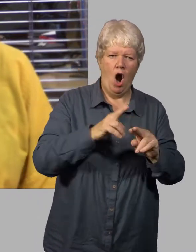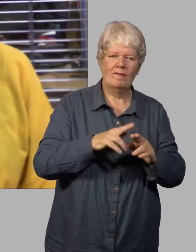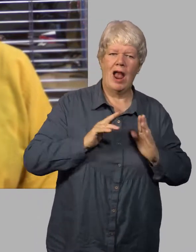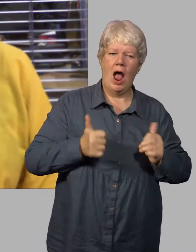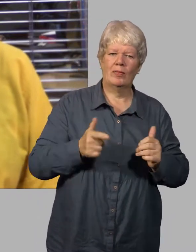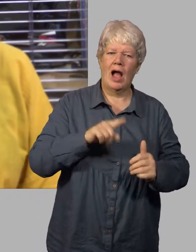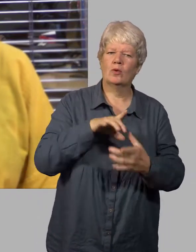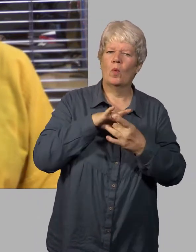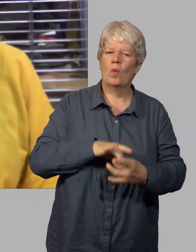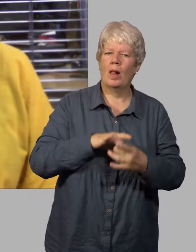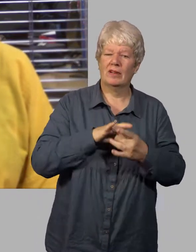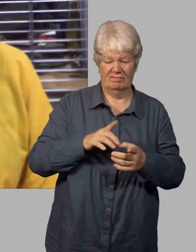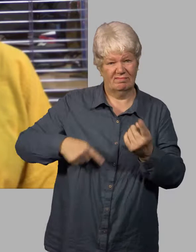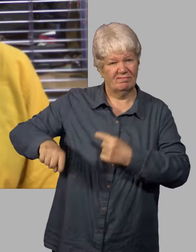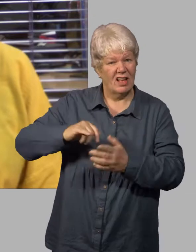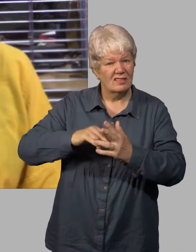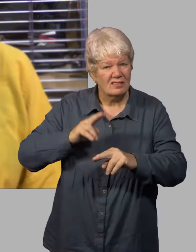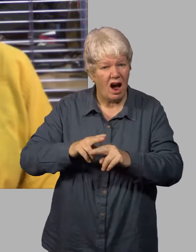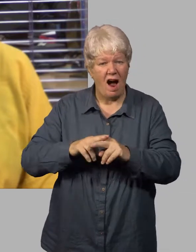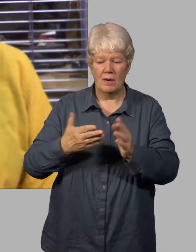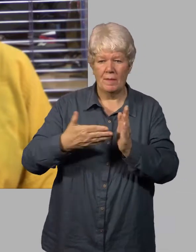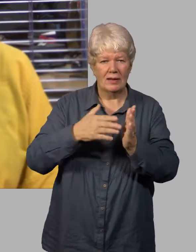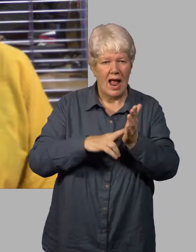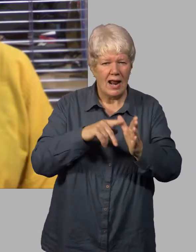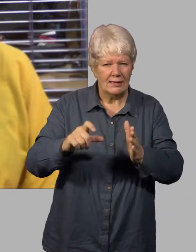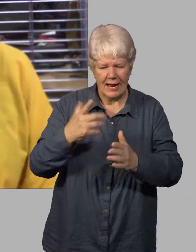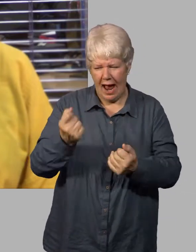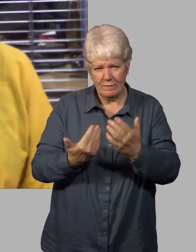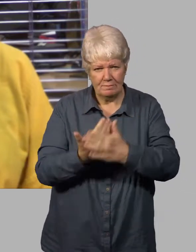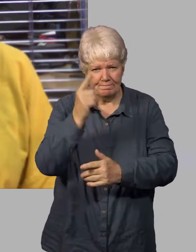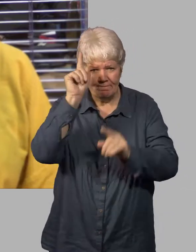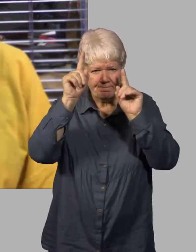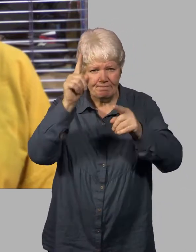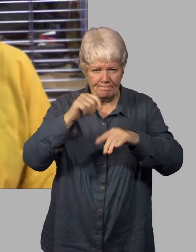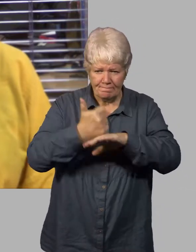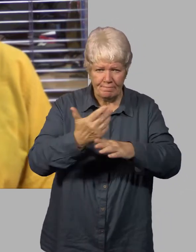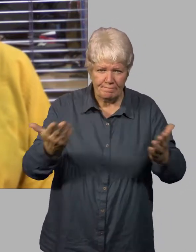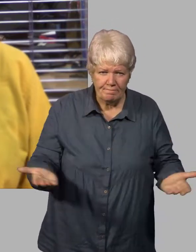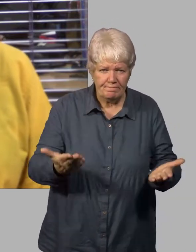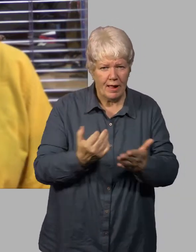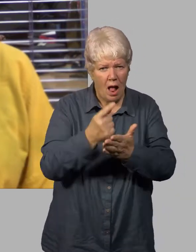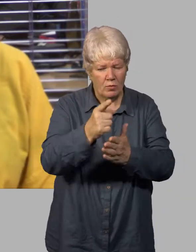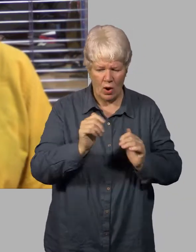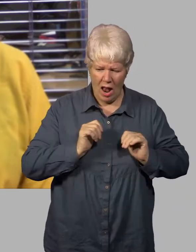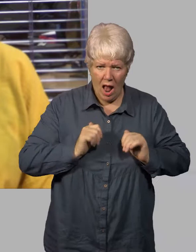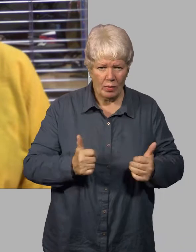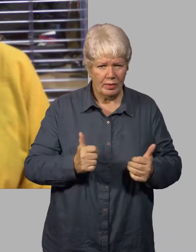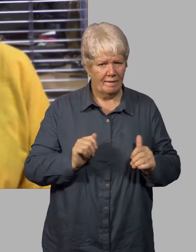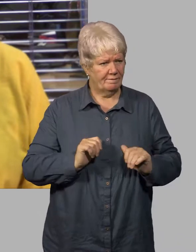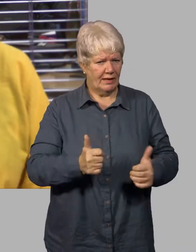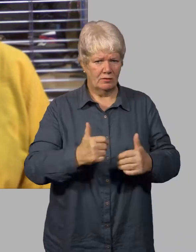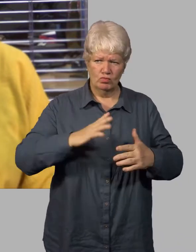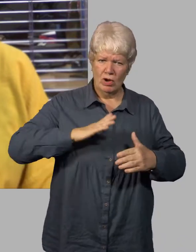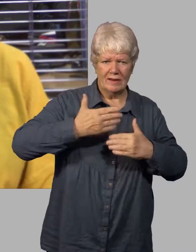wellbeing. Trust staff and NAC members are pulling together a range of initiatives to help you maximise your health and fitness